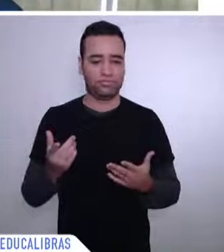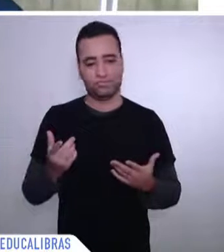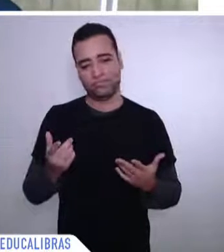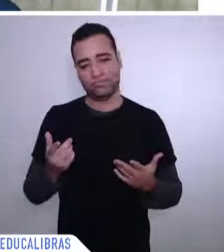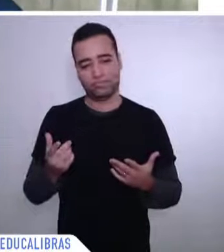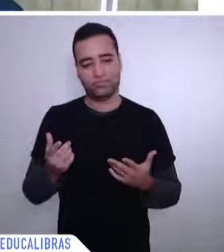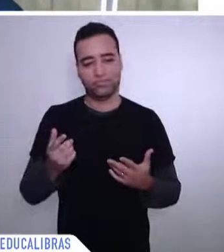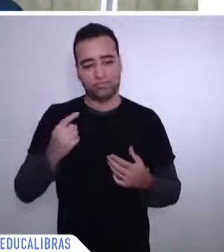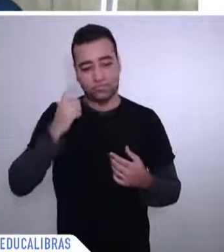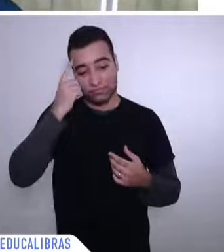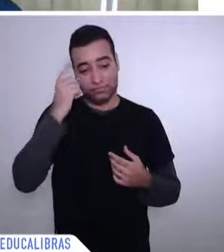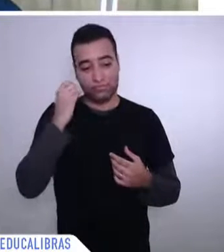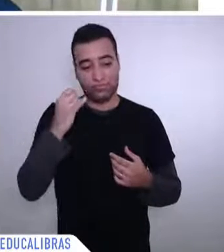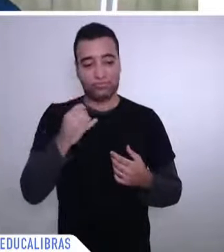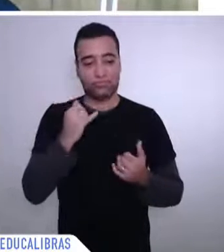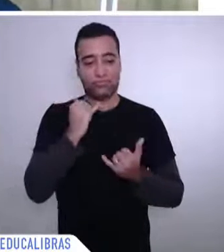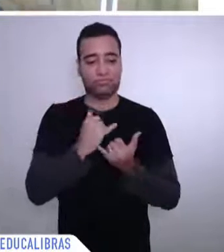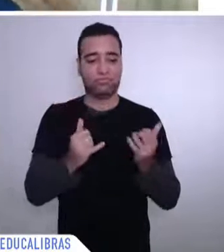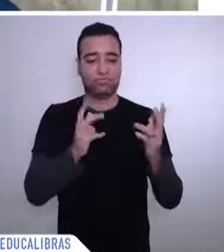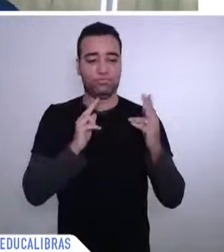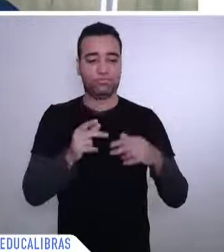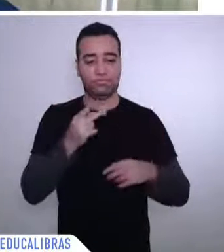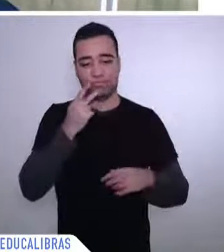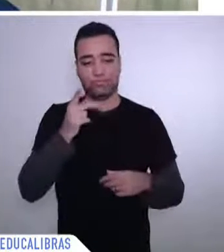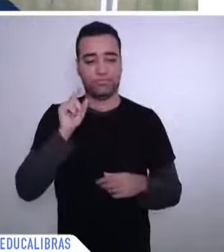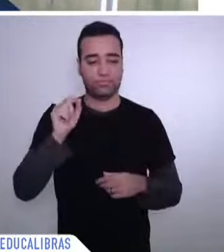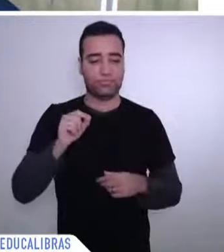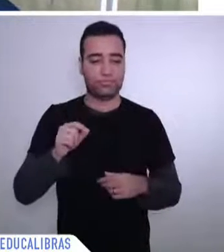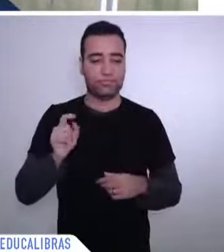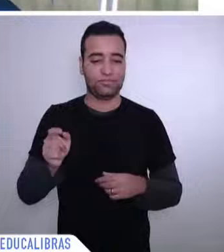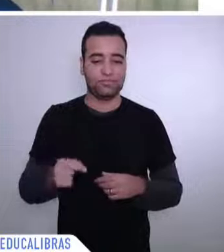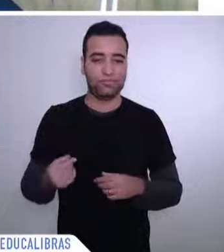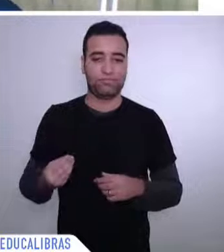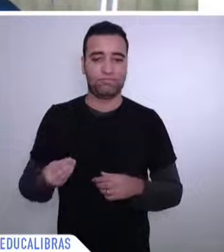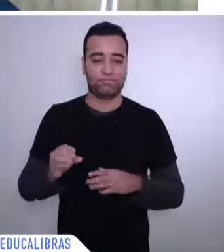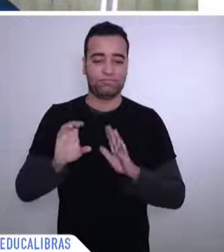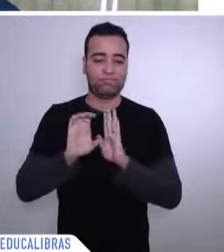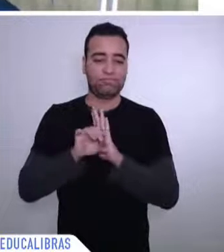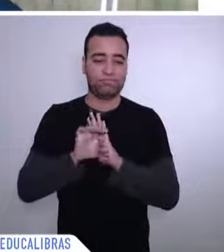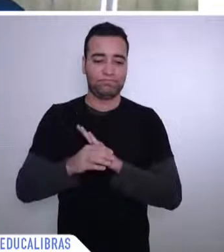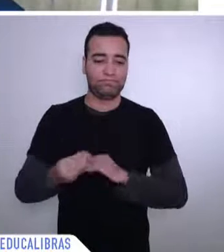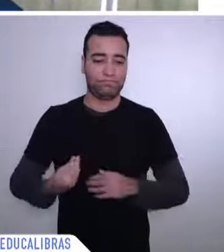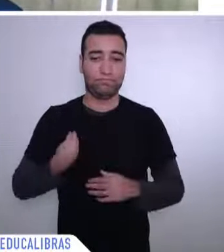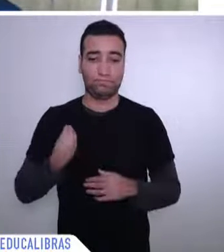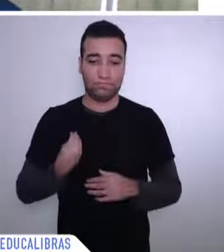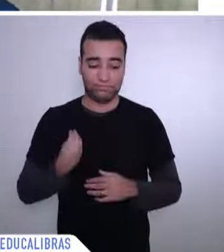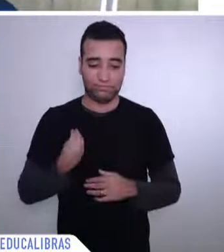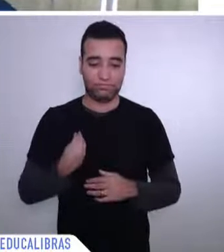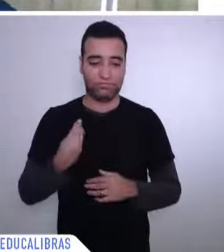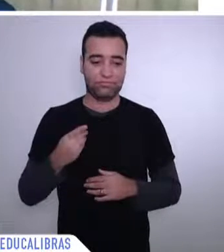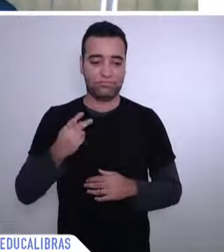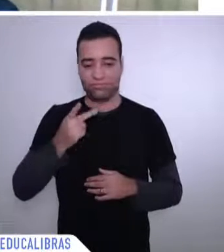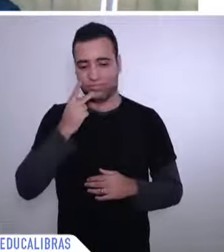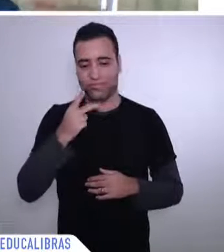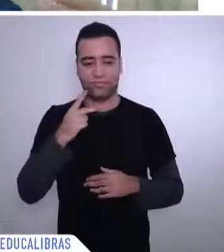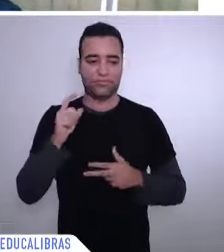if I still have some time, but I have to say something here, which is a life conception for